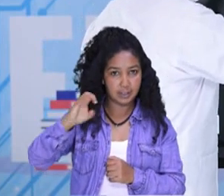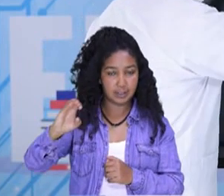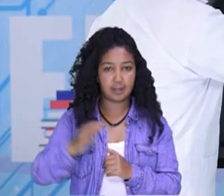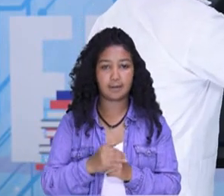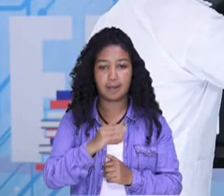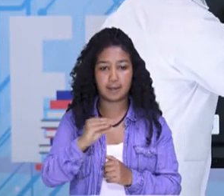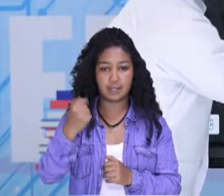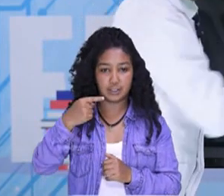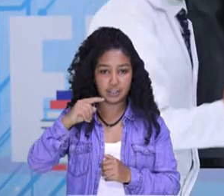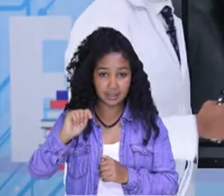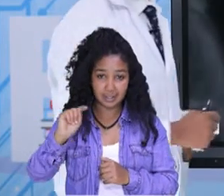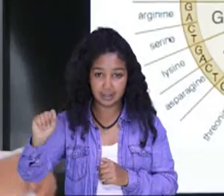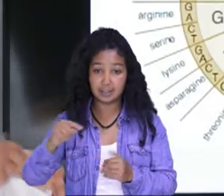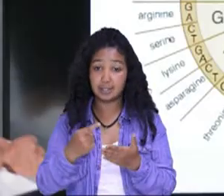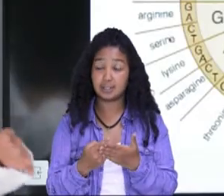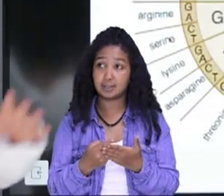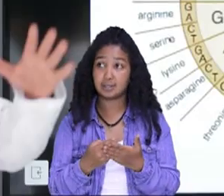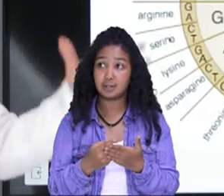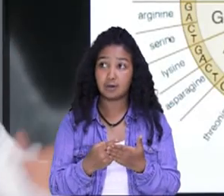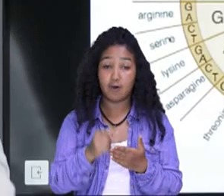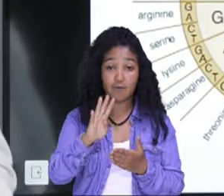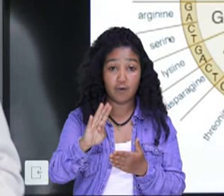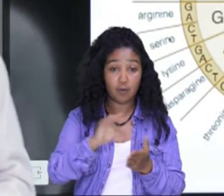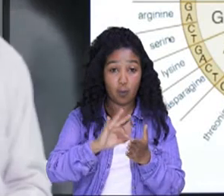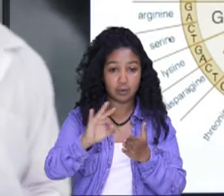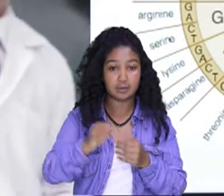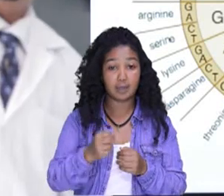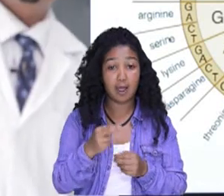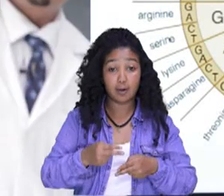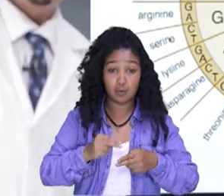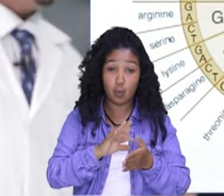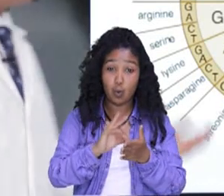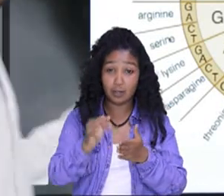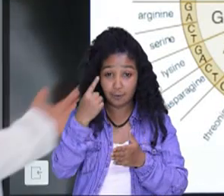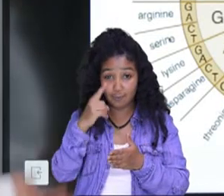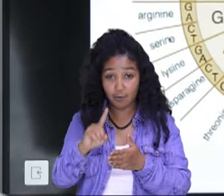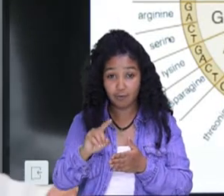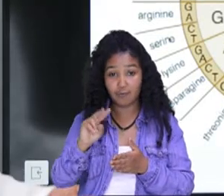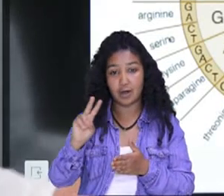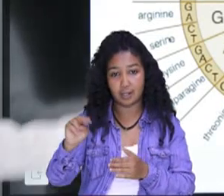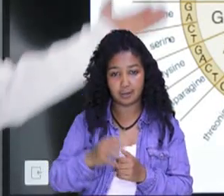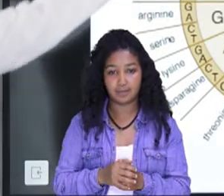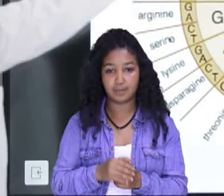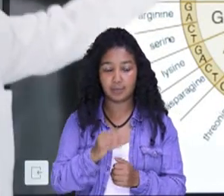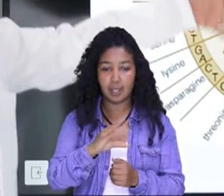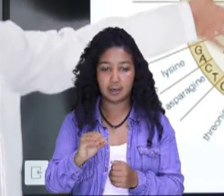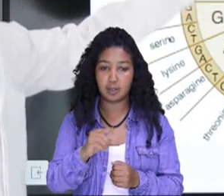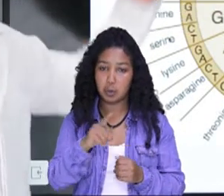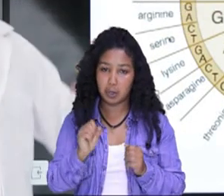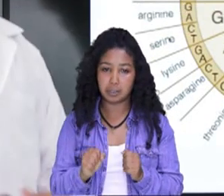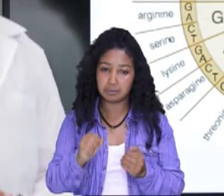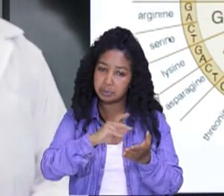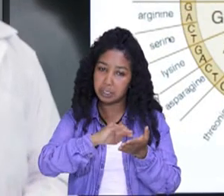GTC, and GTT. These 4 codes are coding for valine, and you